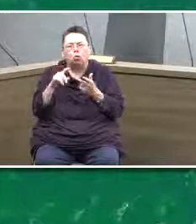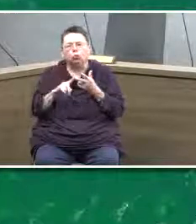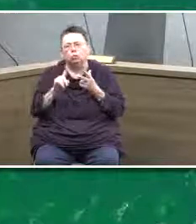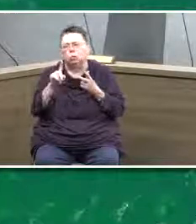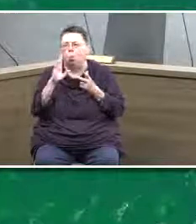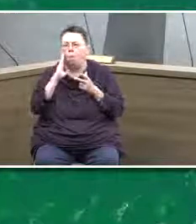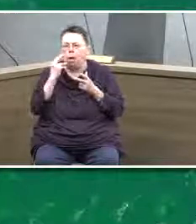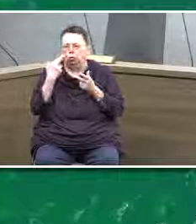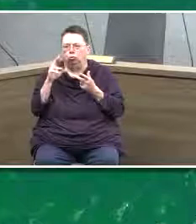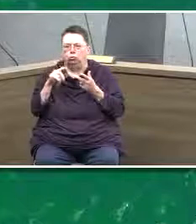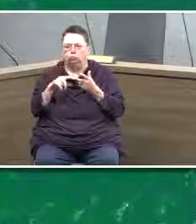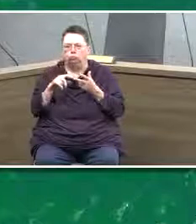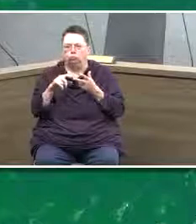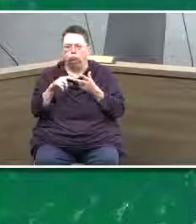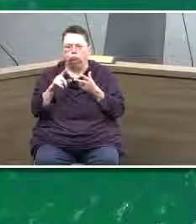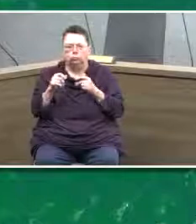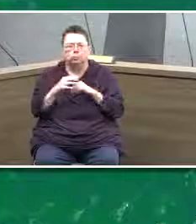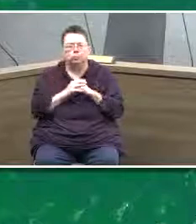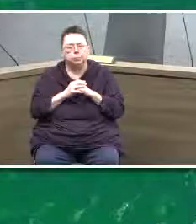1-bedroom units.